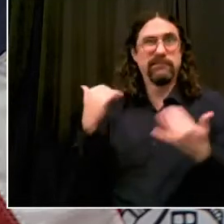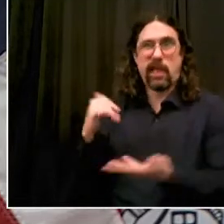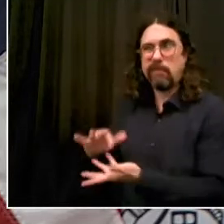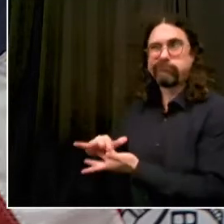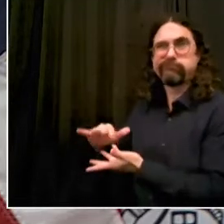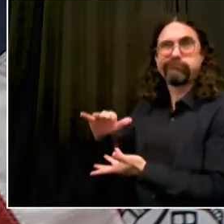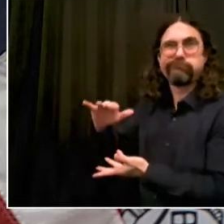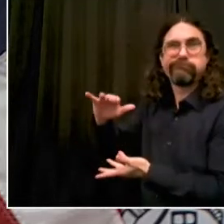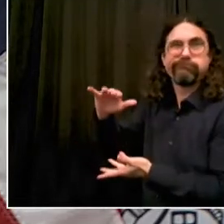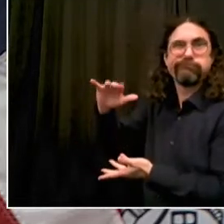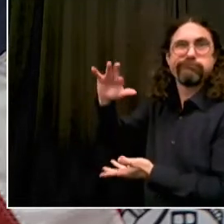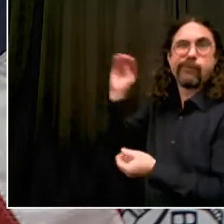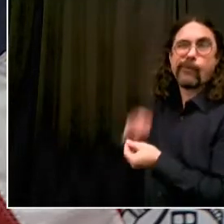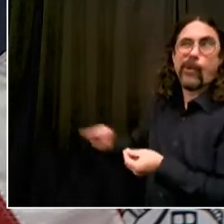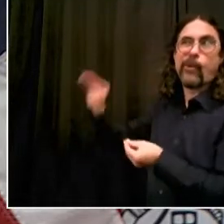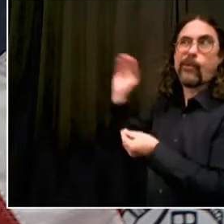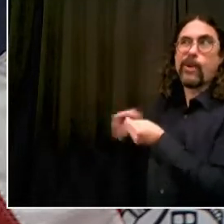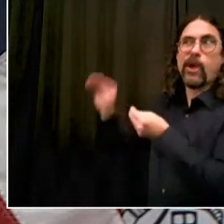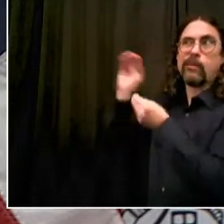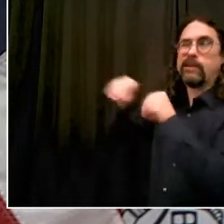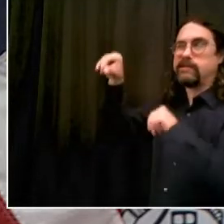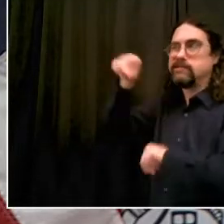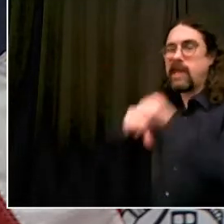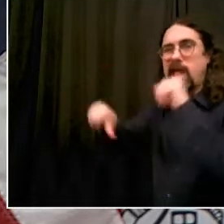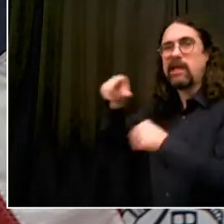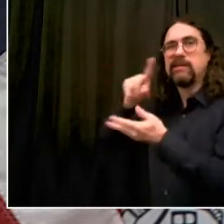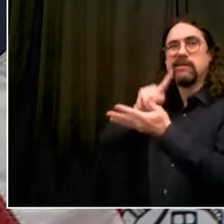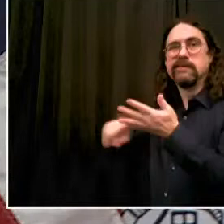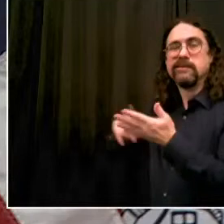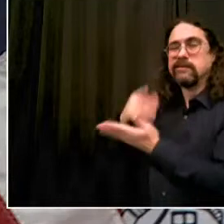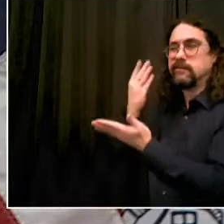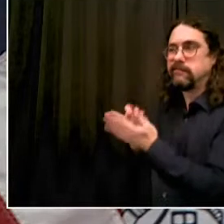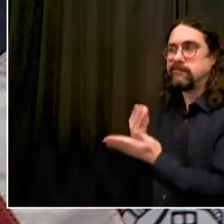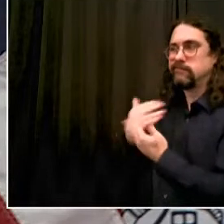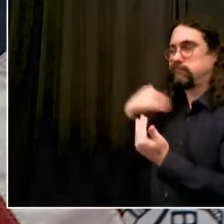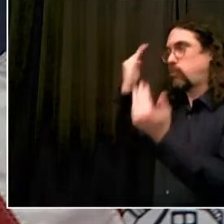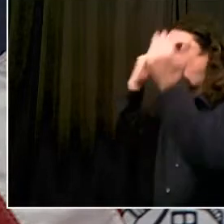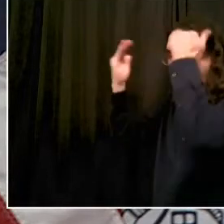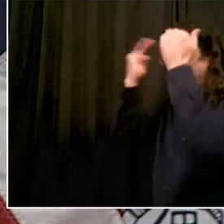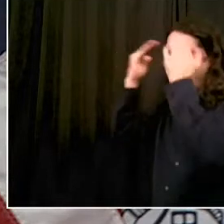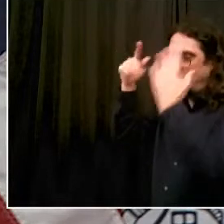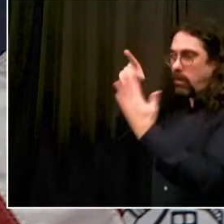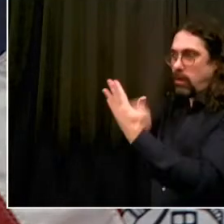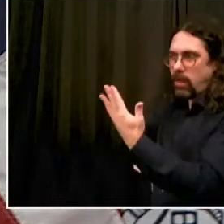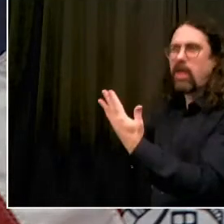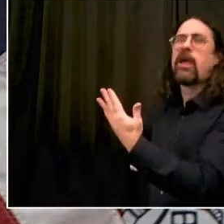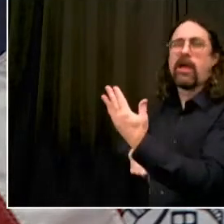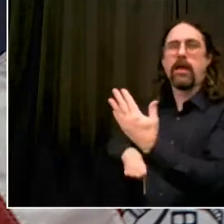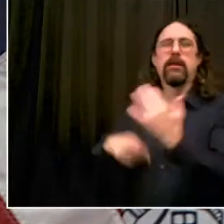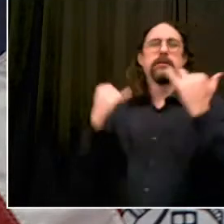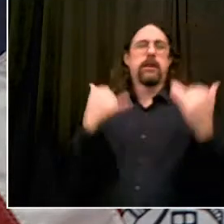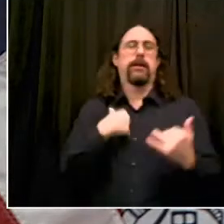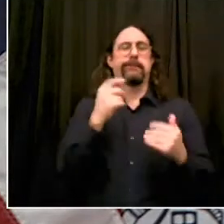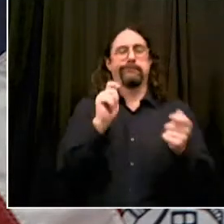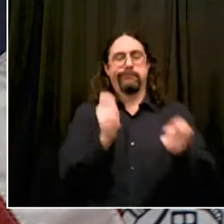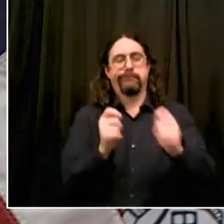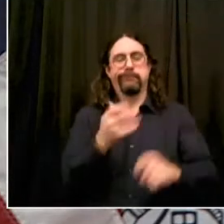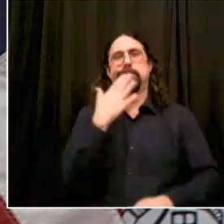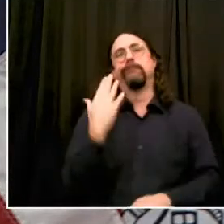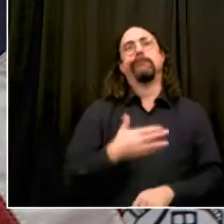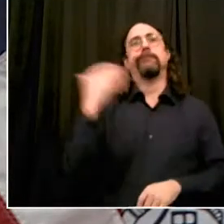than what we had in the summer, and that this is now the way forward and the best way to protect everyone. Go ahead,